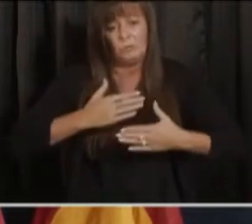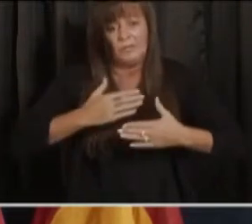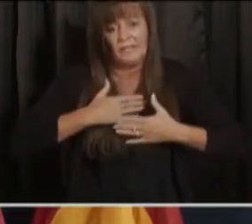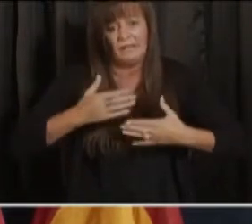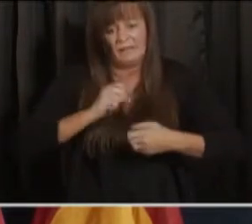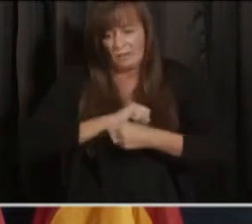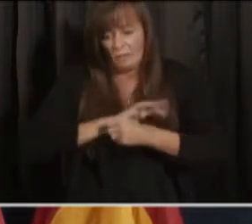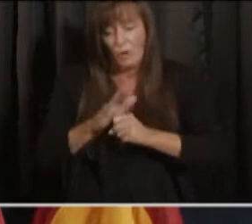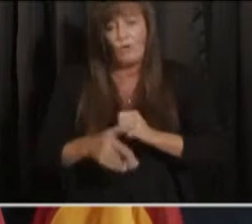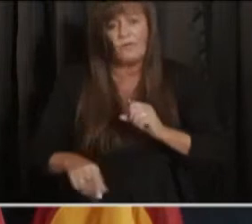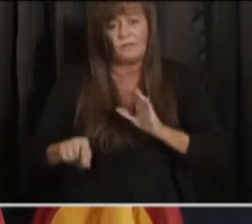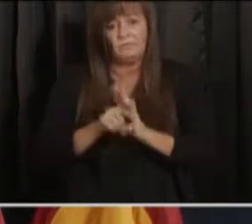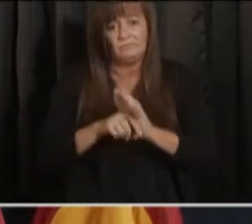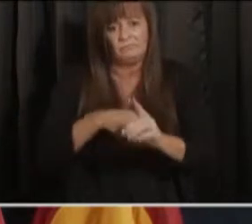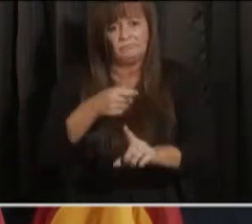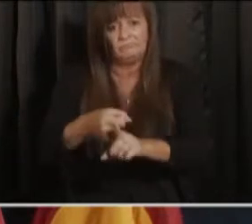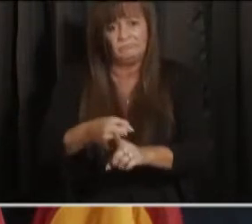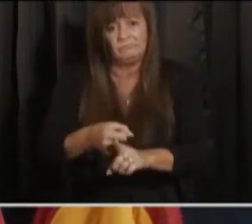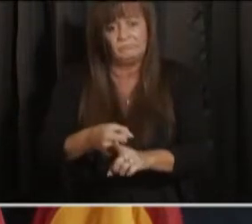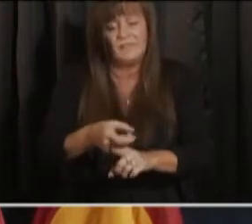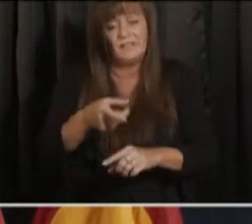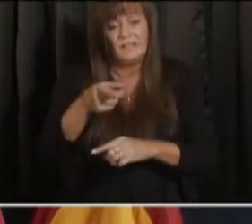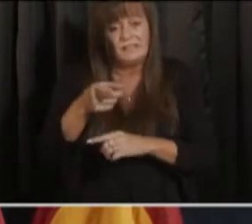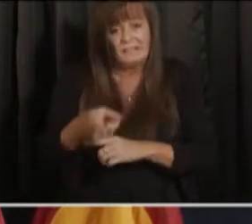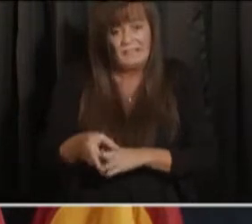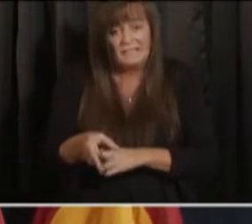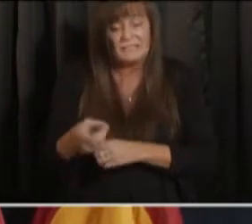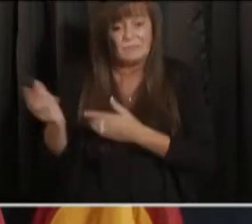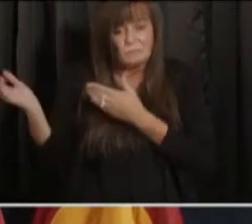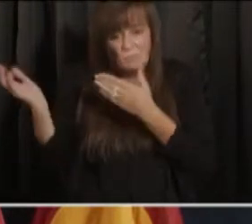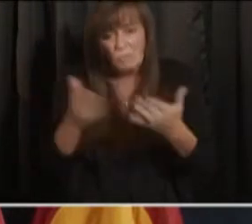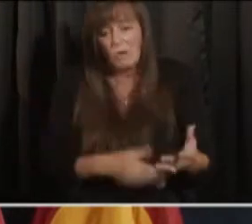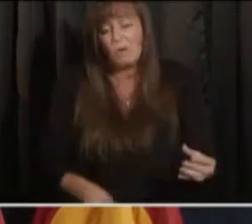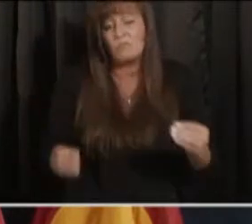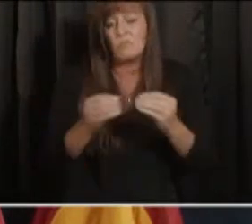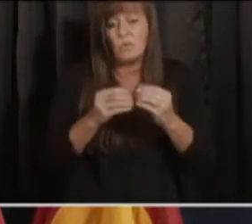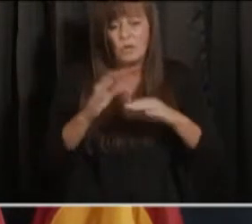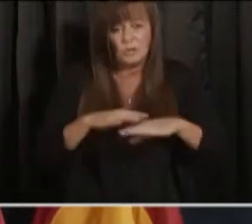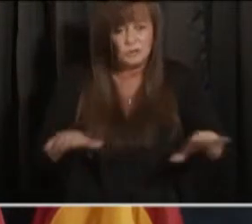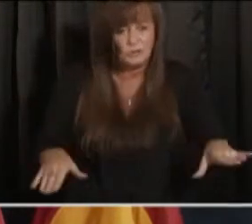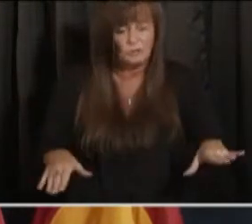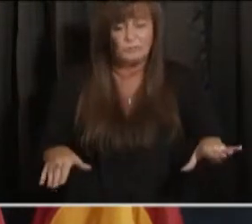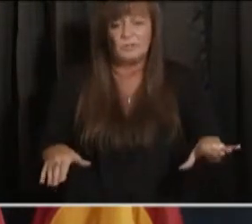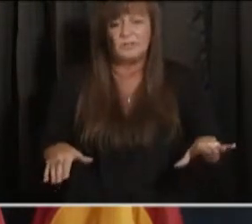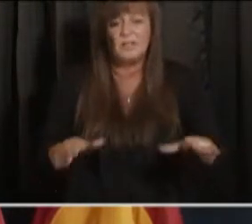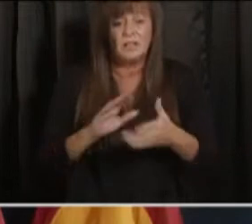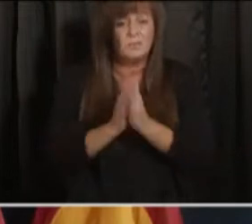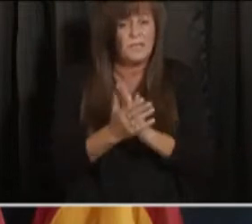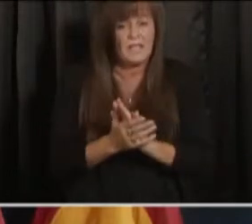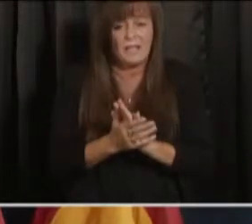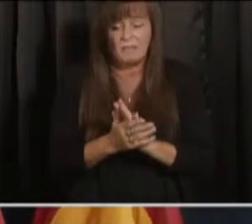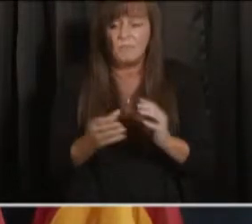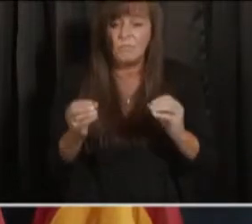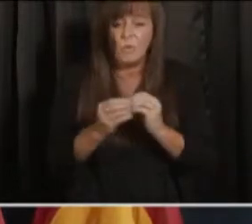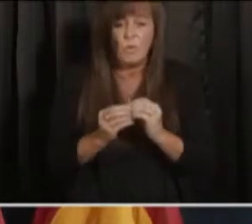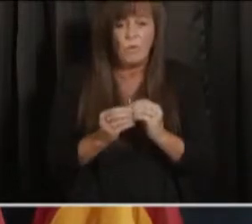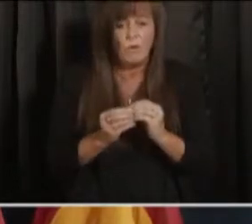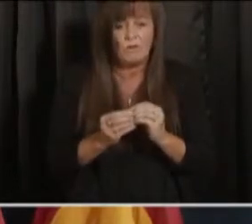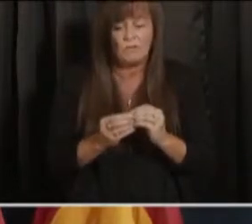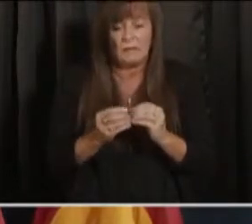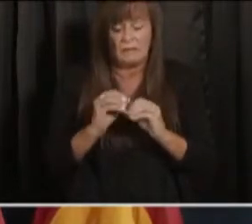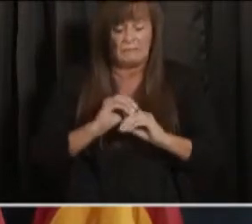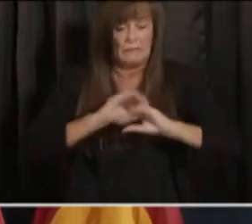of the highly contagious Delta variant brought even more children into our hospital, and it became even more apparent that COVID can be serious in